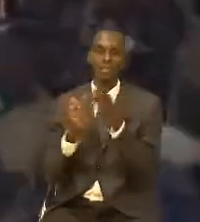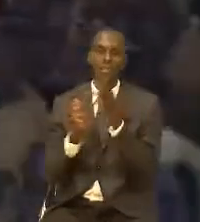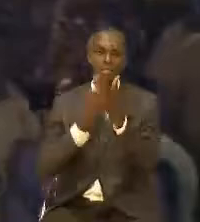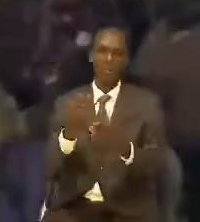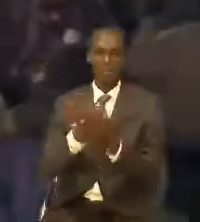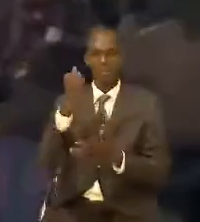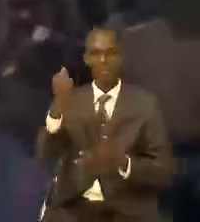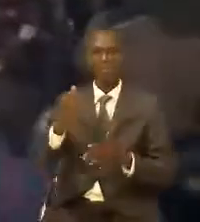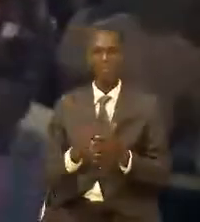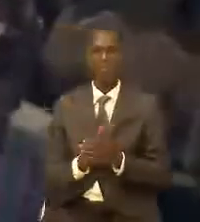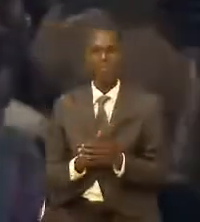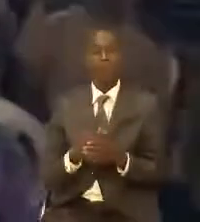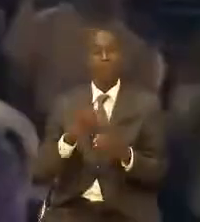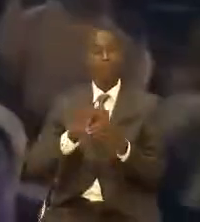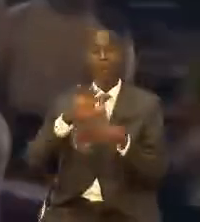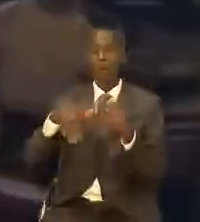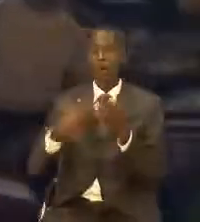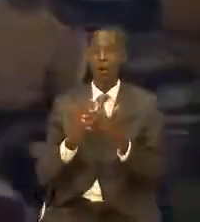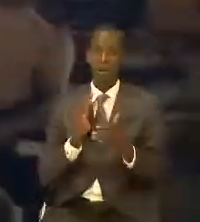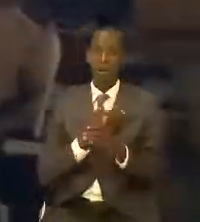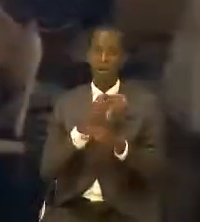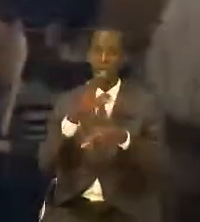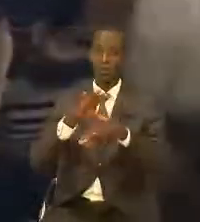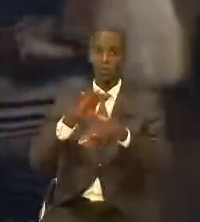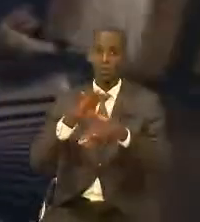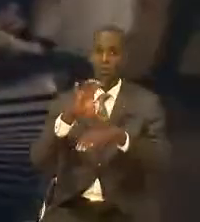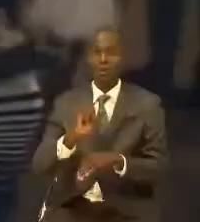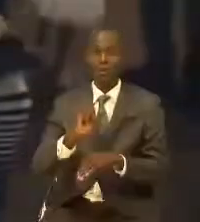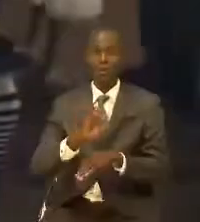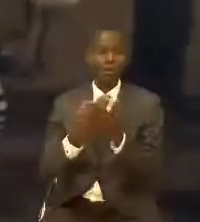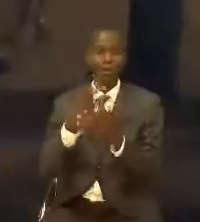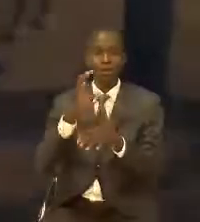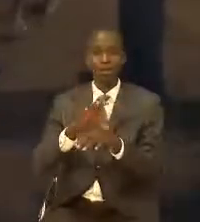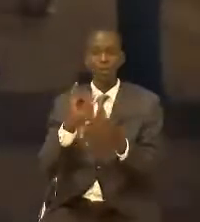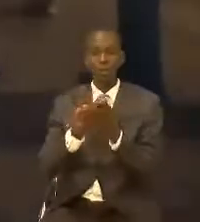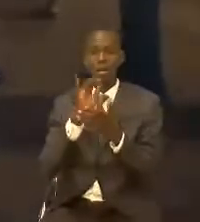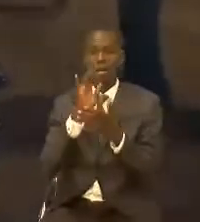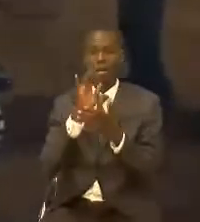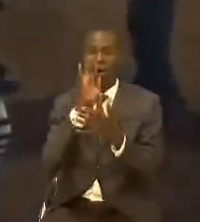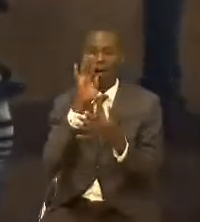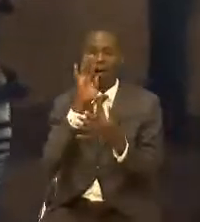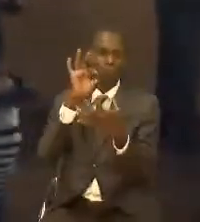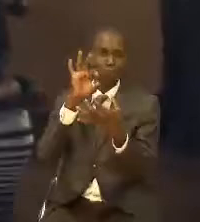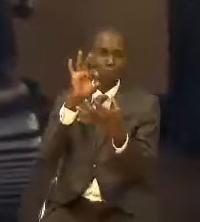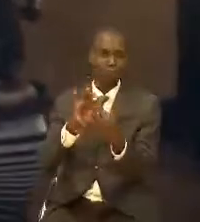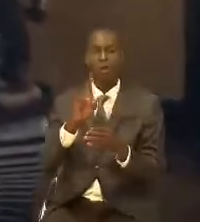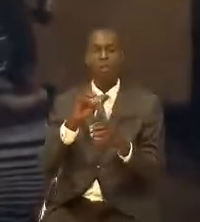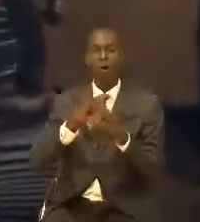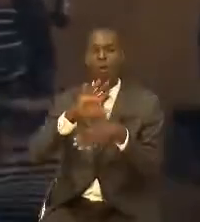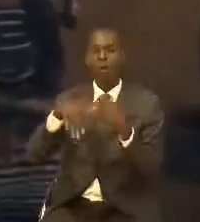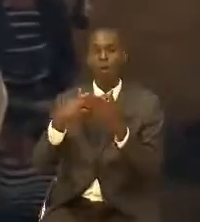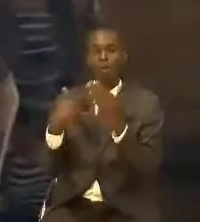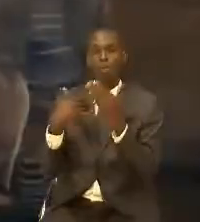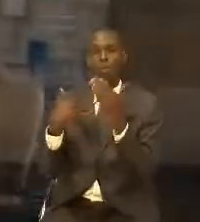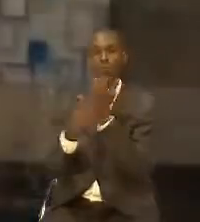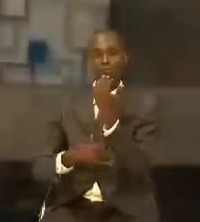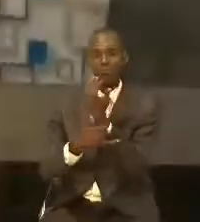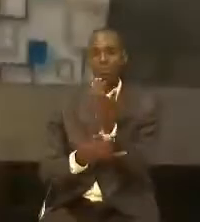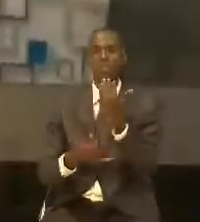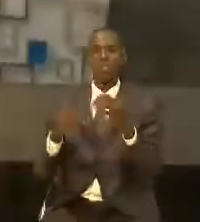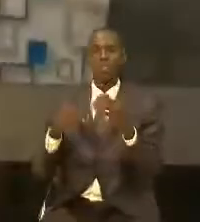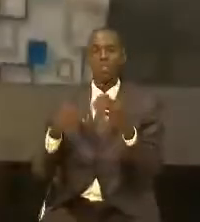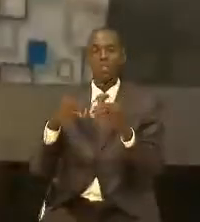in all the churches and all the churches that are connected all the countries and all the continents i